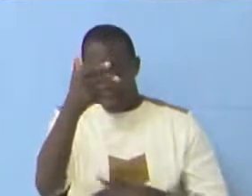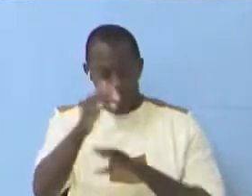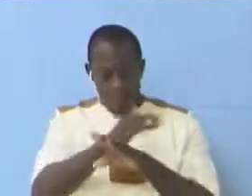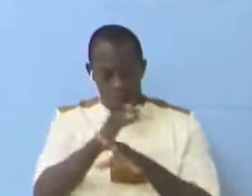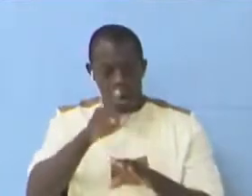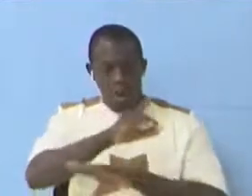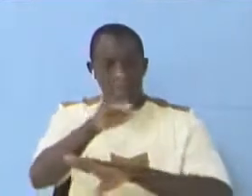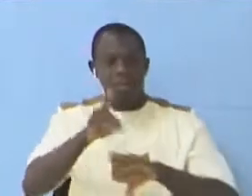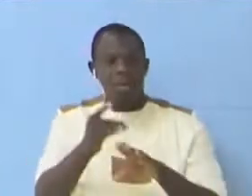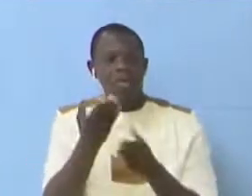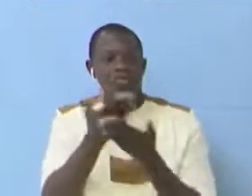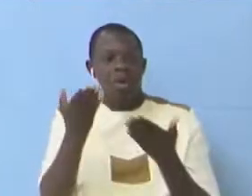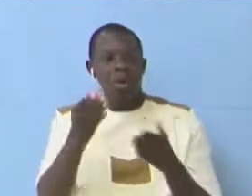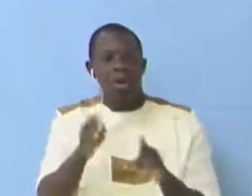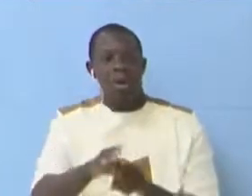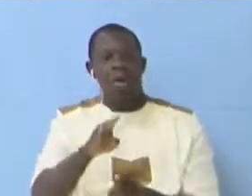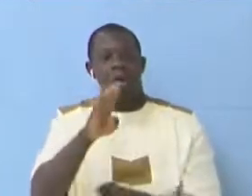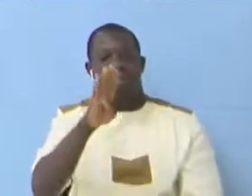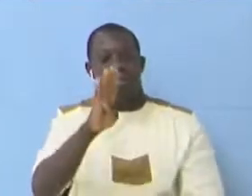Woodford,